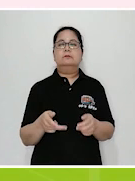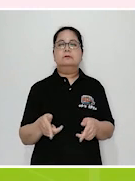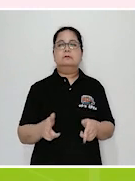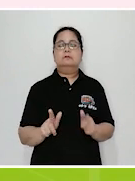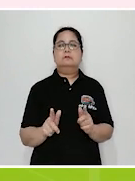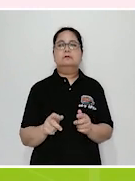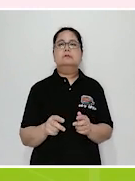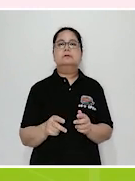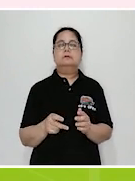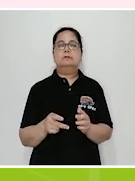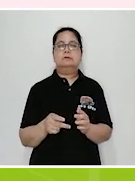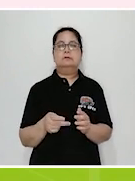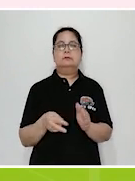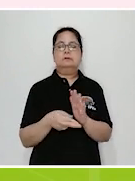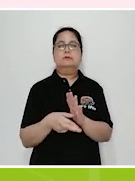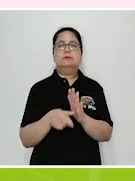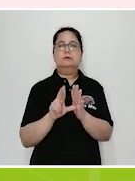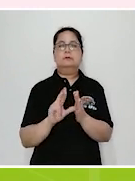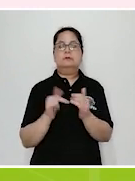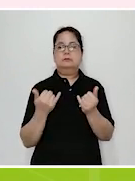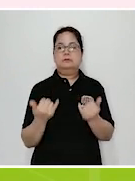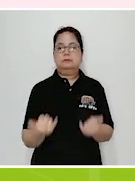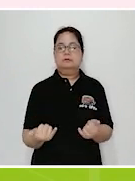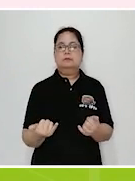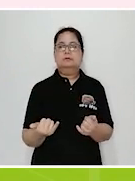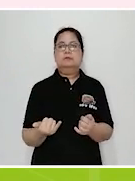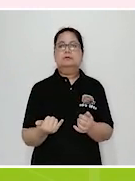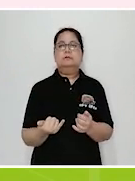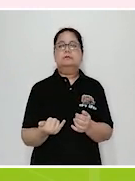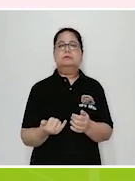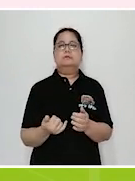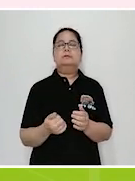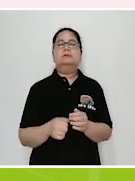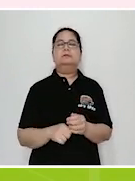short recap of what has transpired in today's episode.